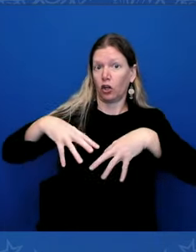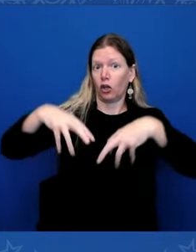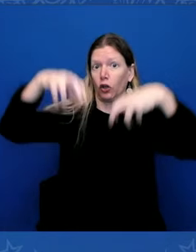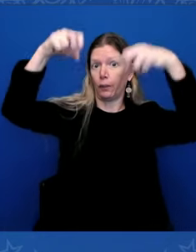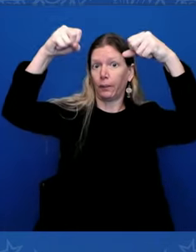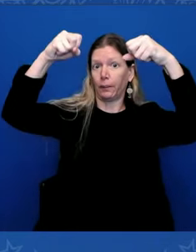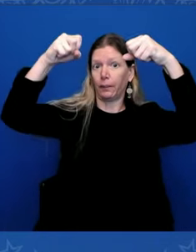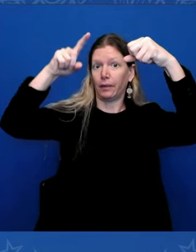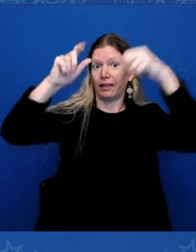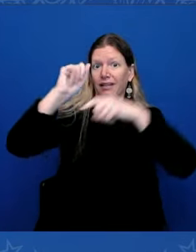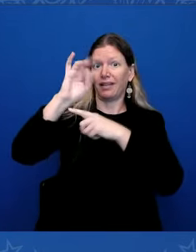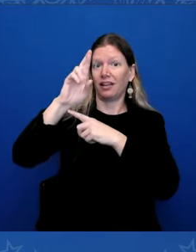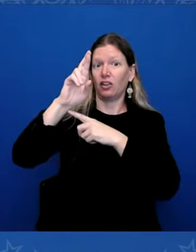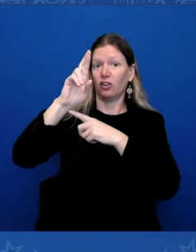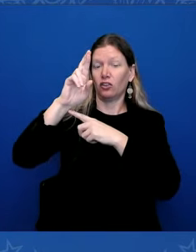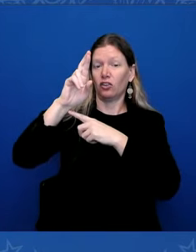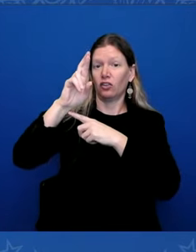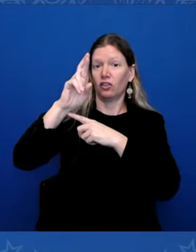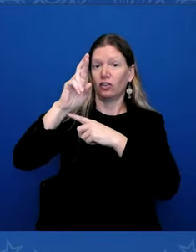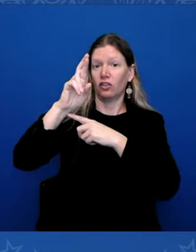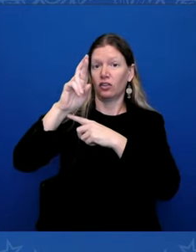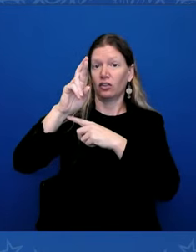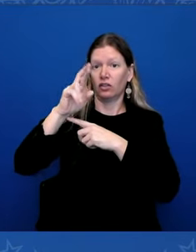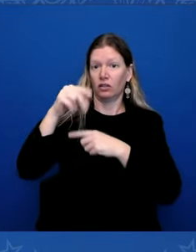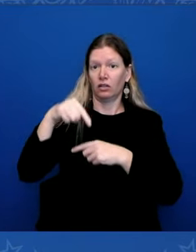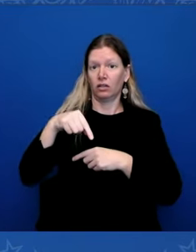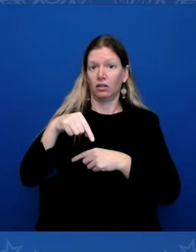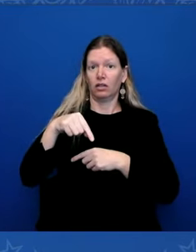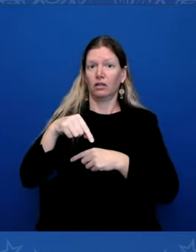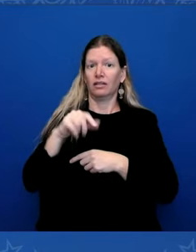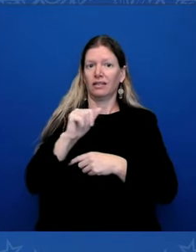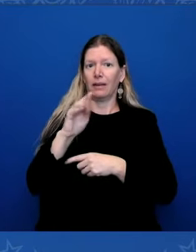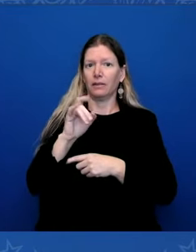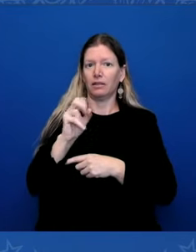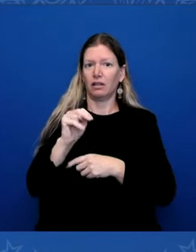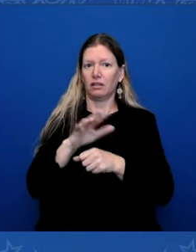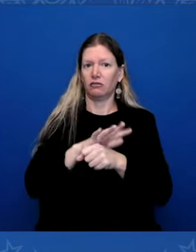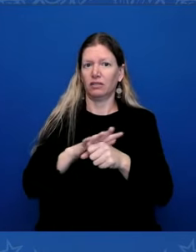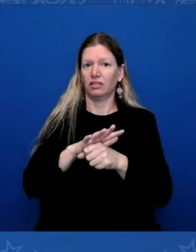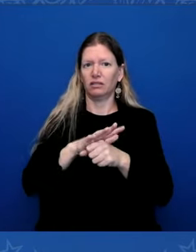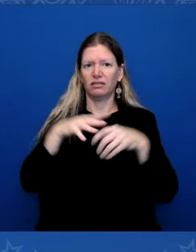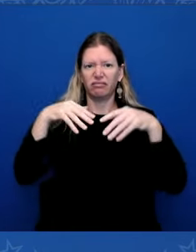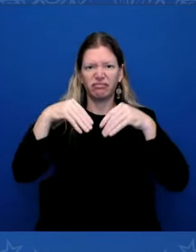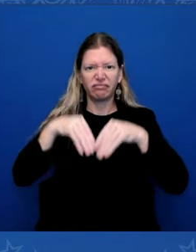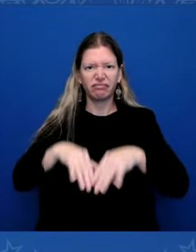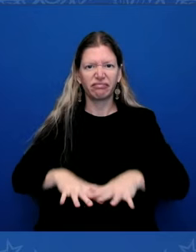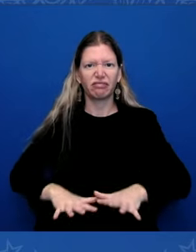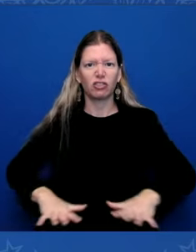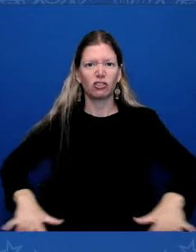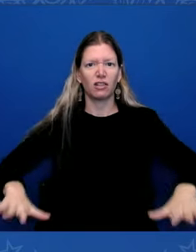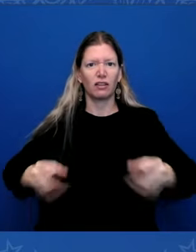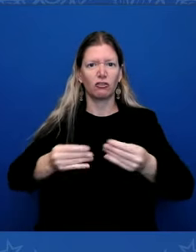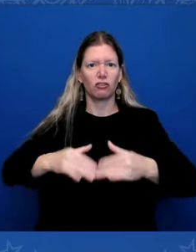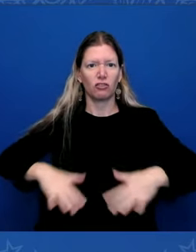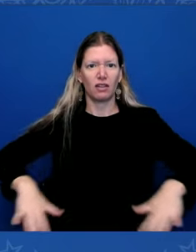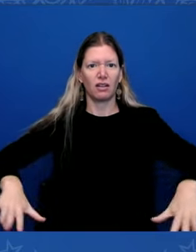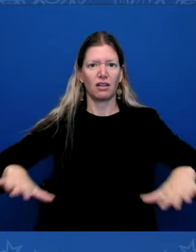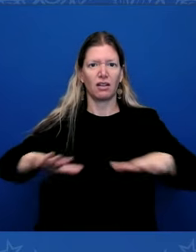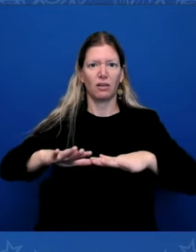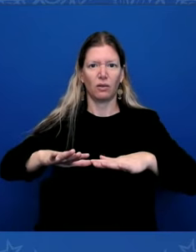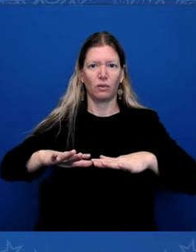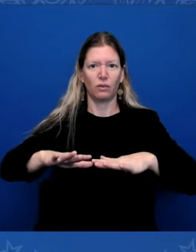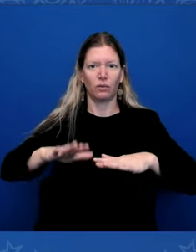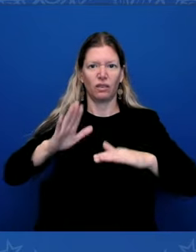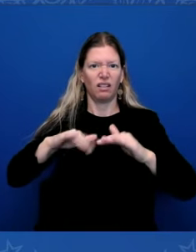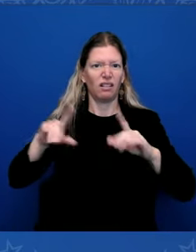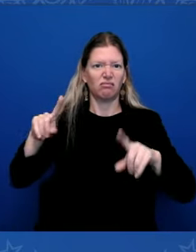into the ground, than admitted in the entire United States on the same basis. Now imagine if people